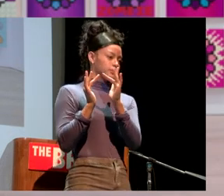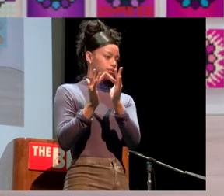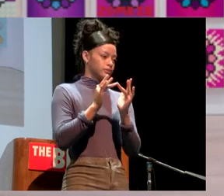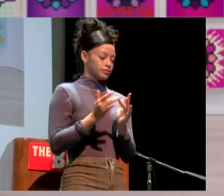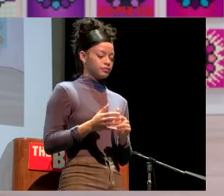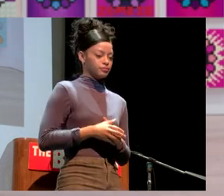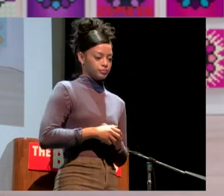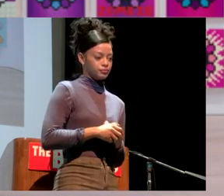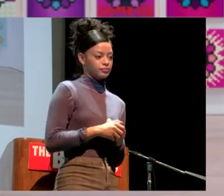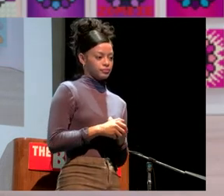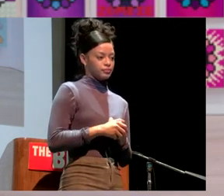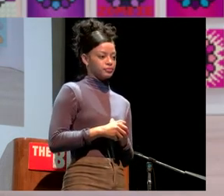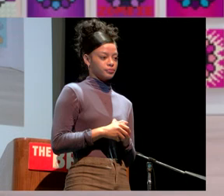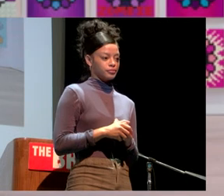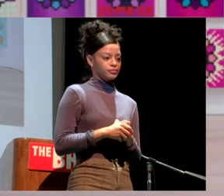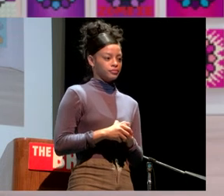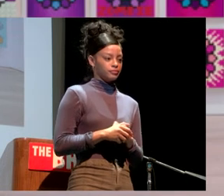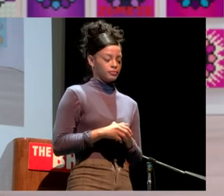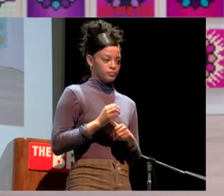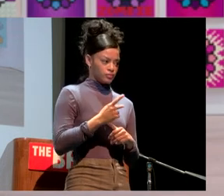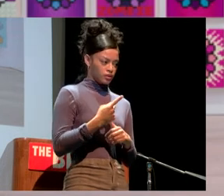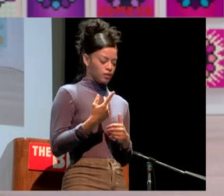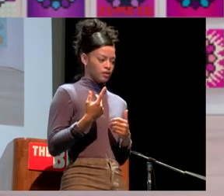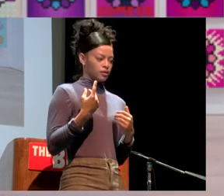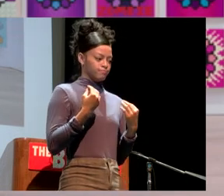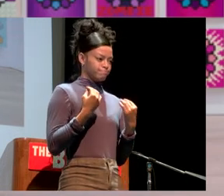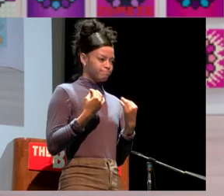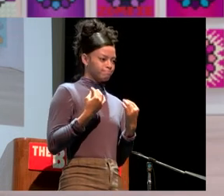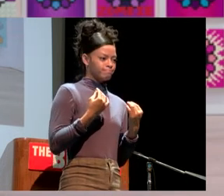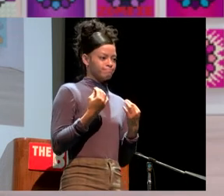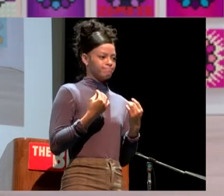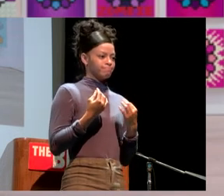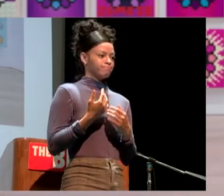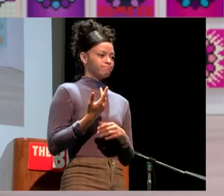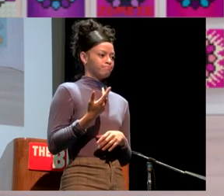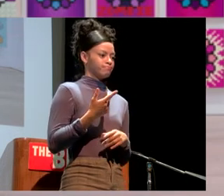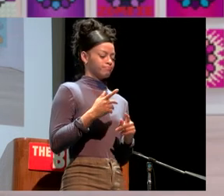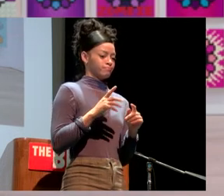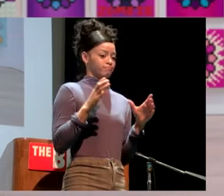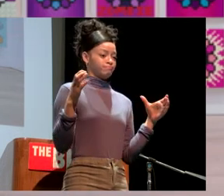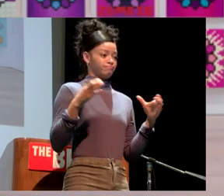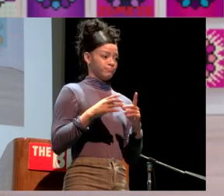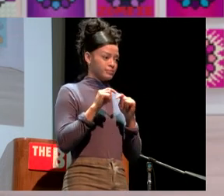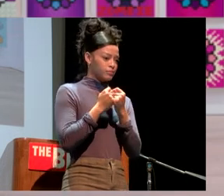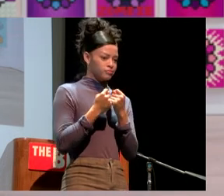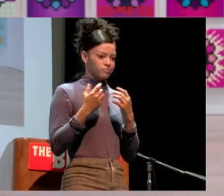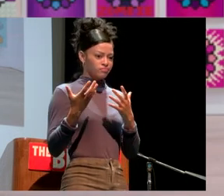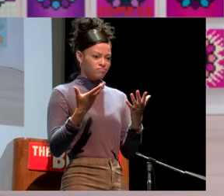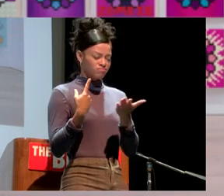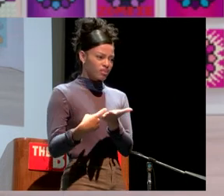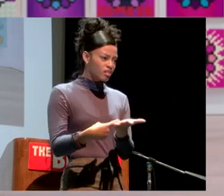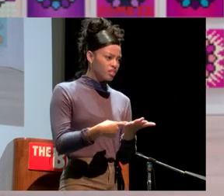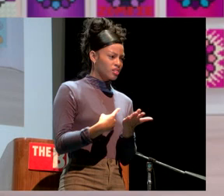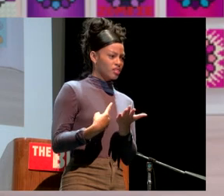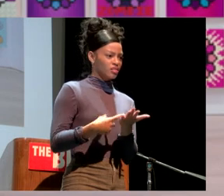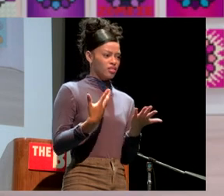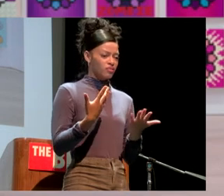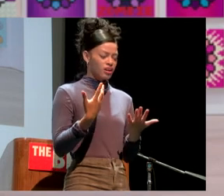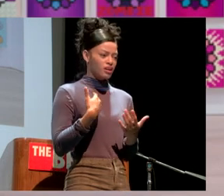it on OpenSea. And then my team, we were started talking about, oh, maybe we should have